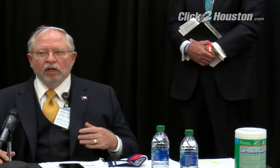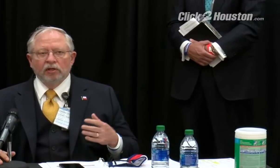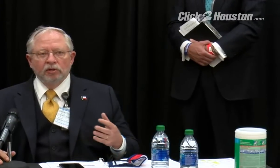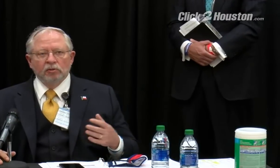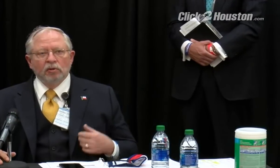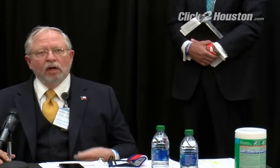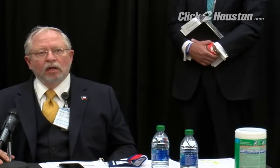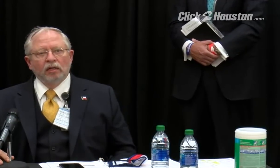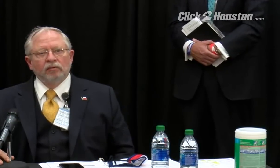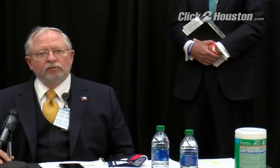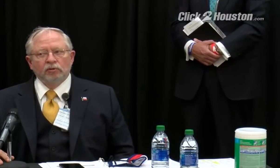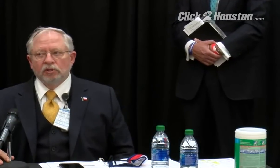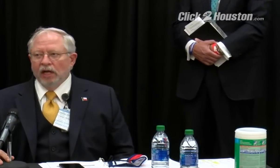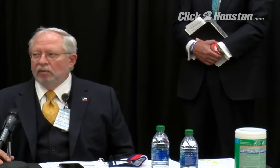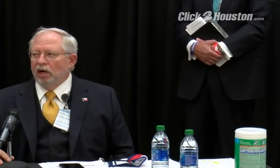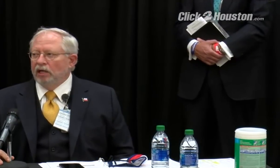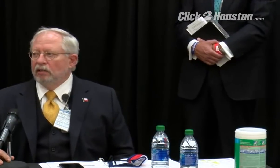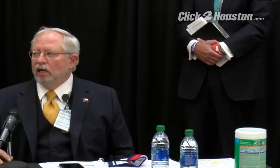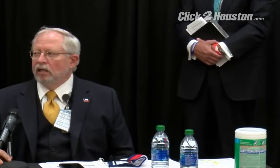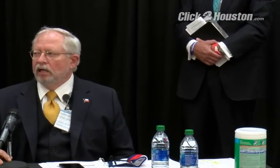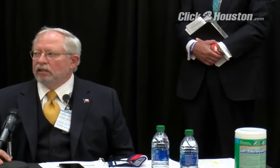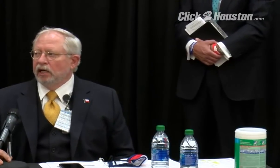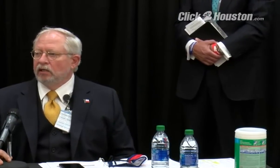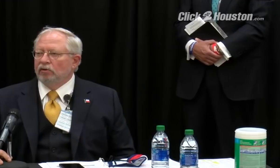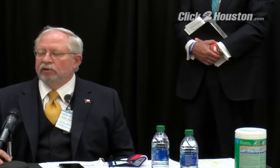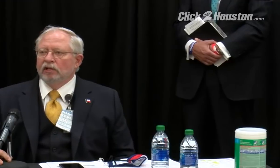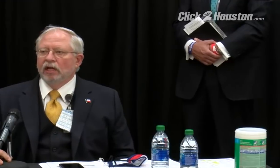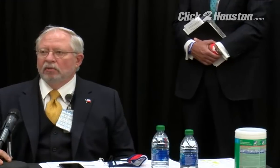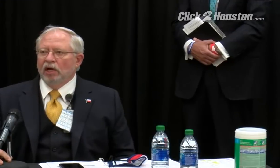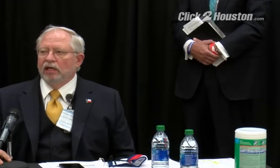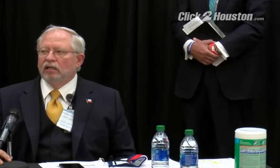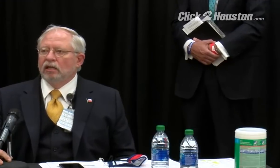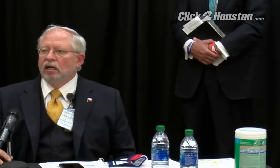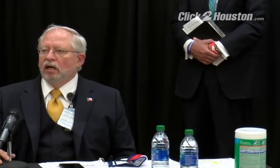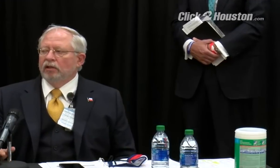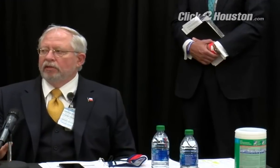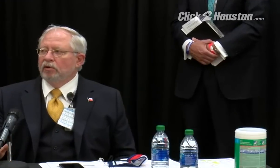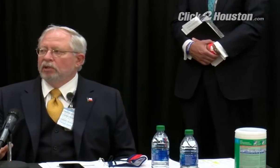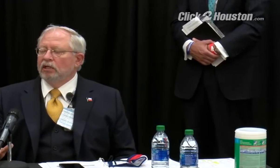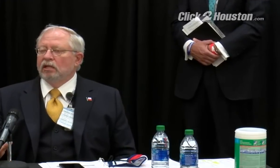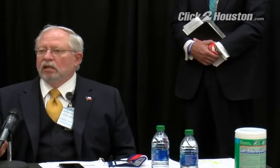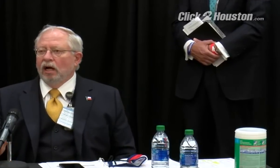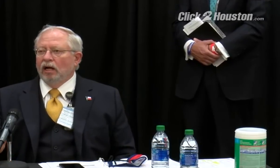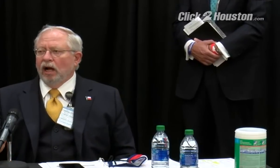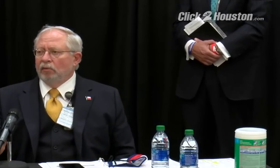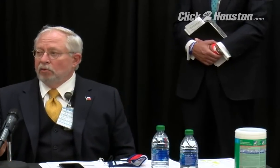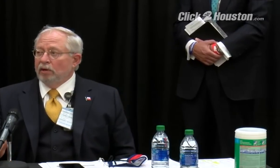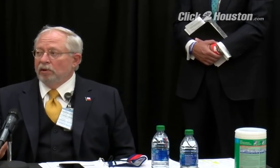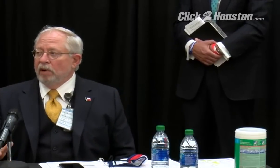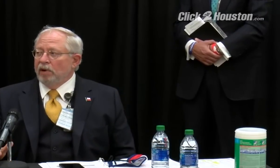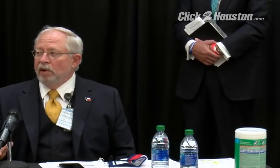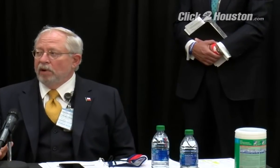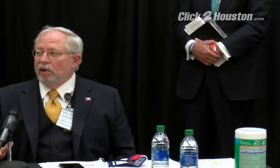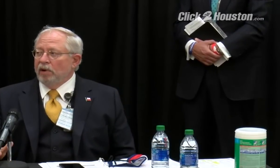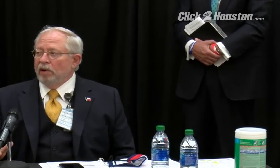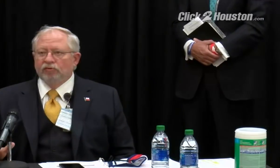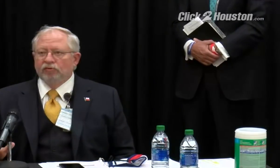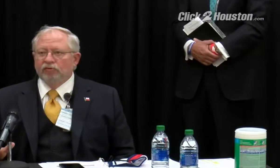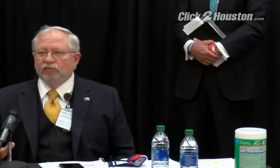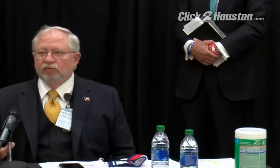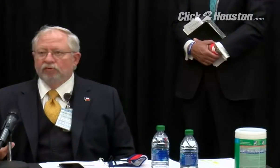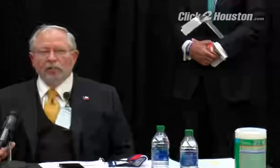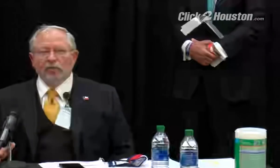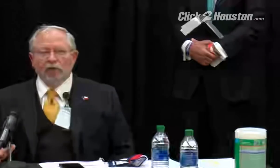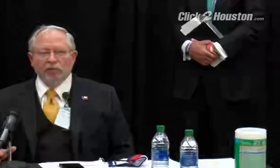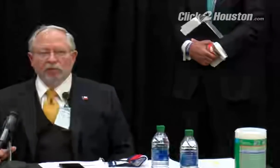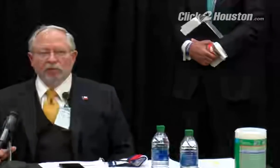this new infused antibody, anti-COVID antibody therapy. I would want to remind people it's